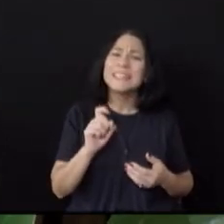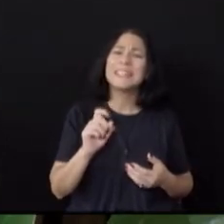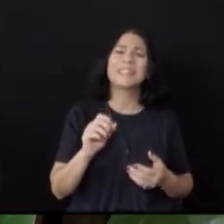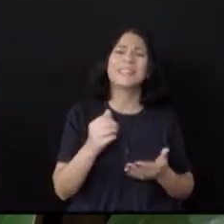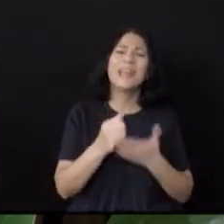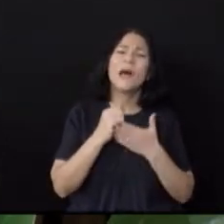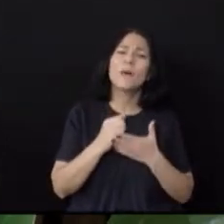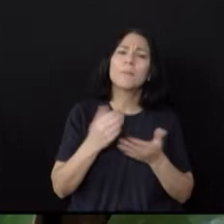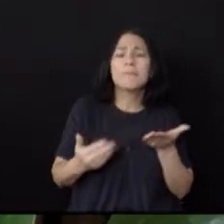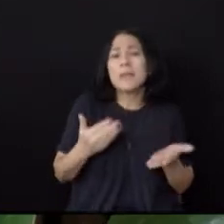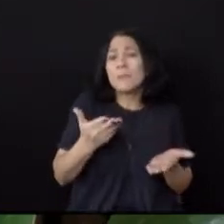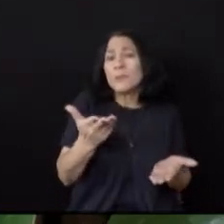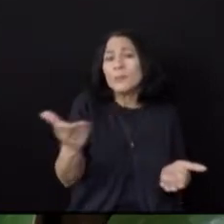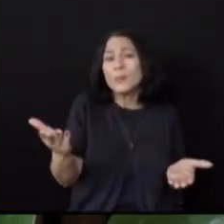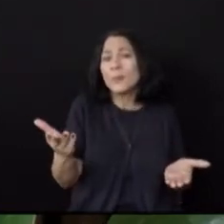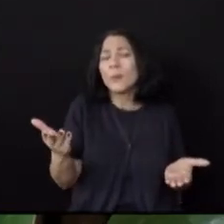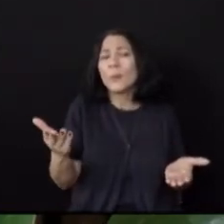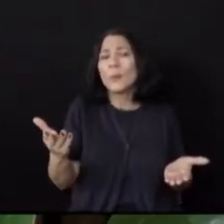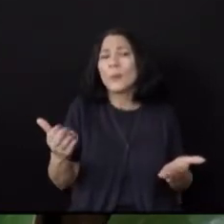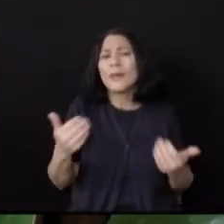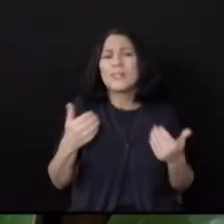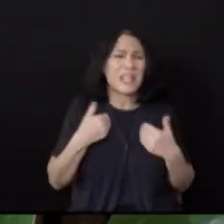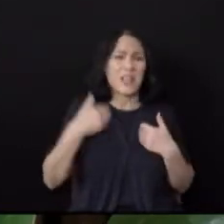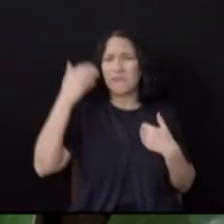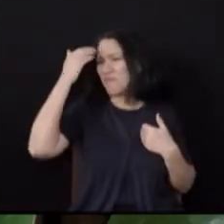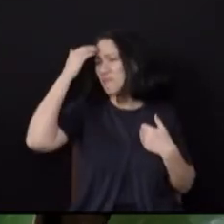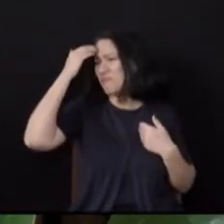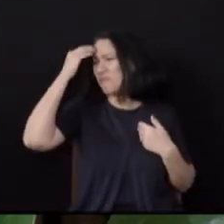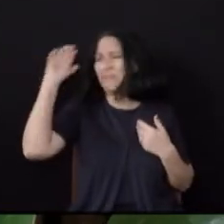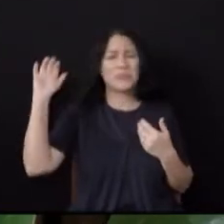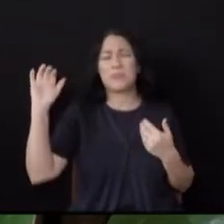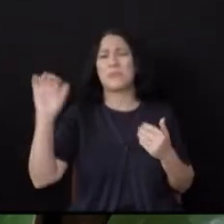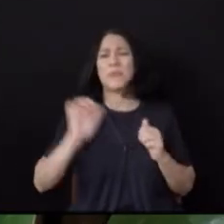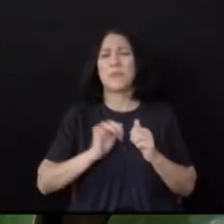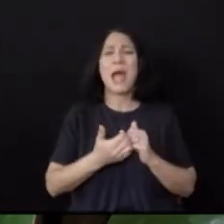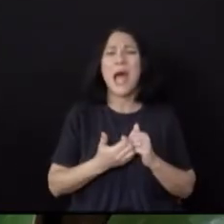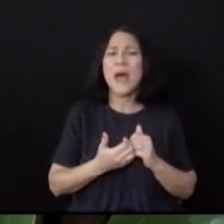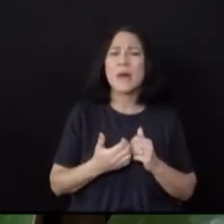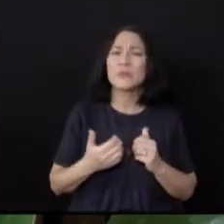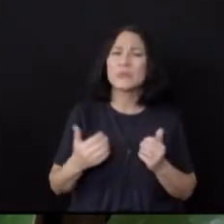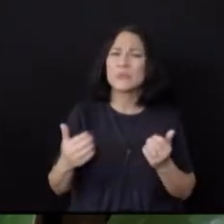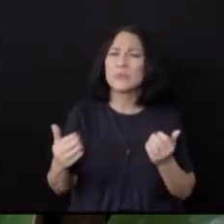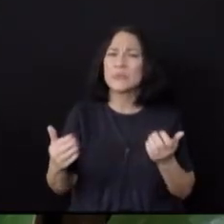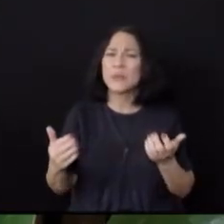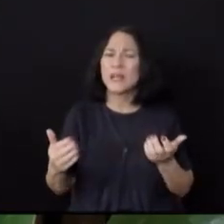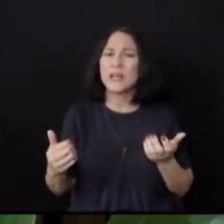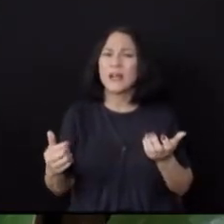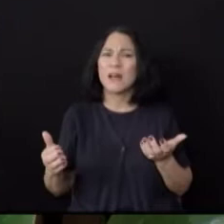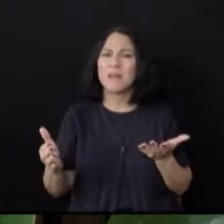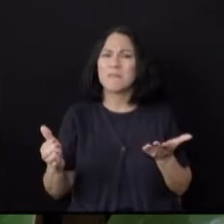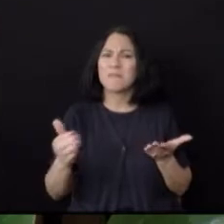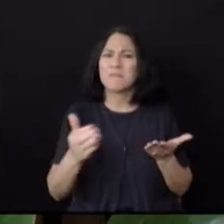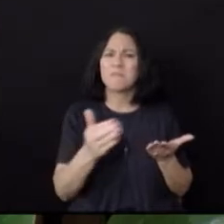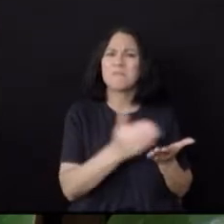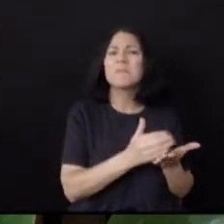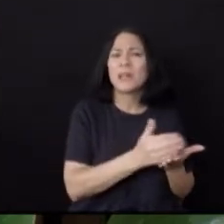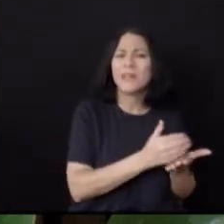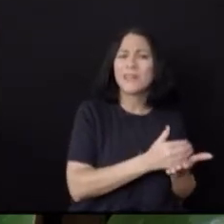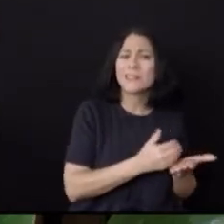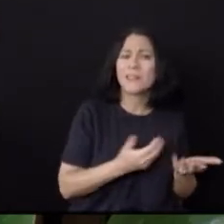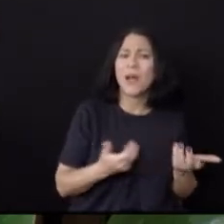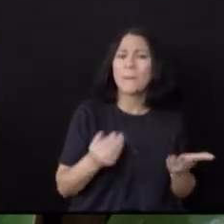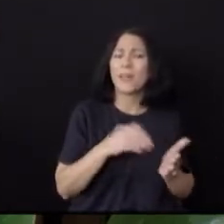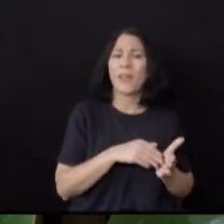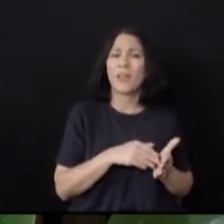people I mentioned before that has no idea how you are going to recover financially from this COVID-19 crisis. Maybe right now you are looking at the